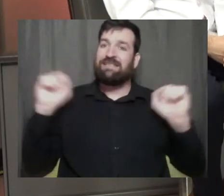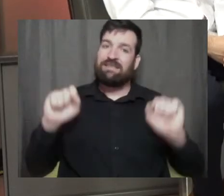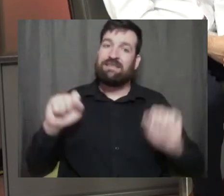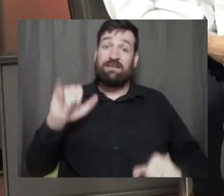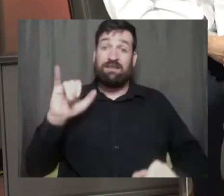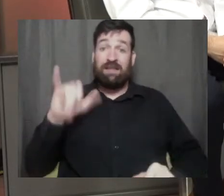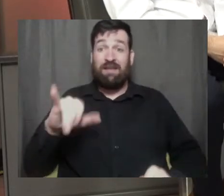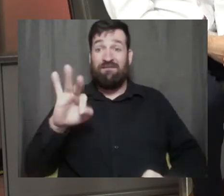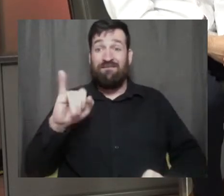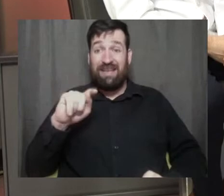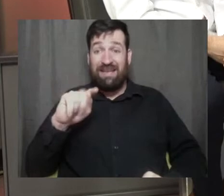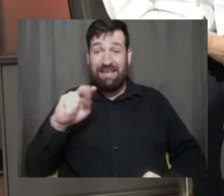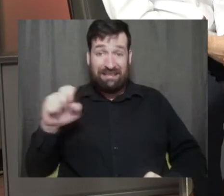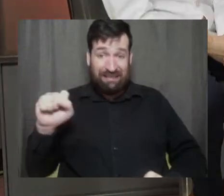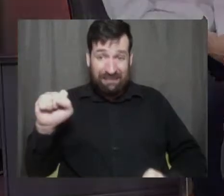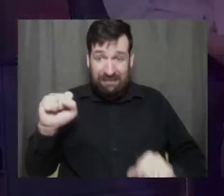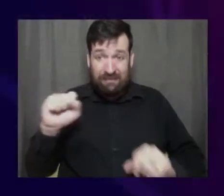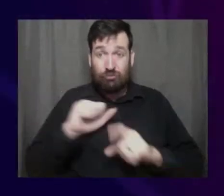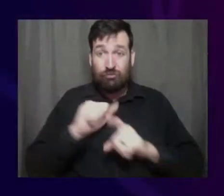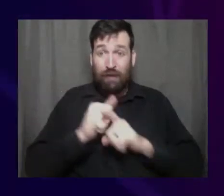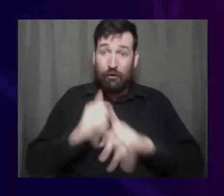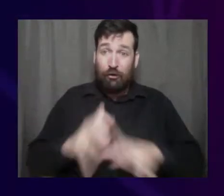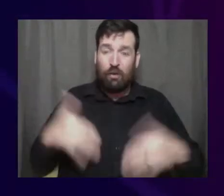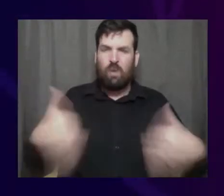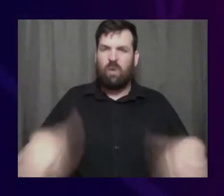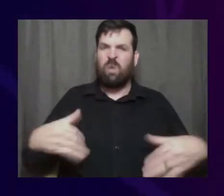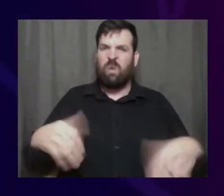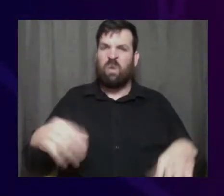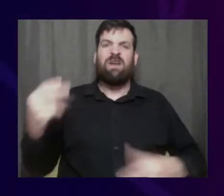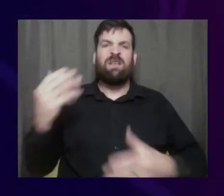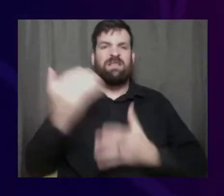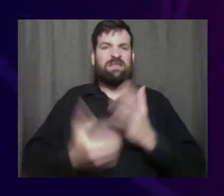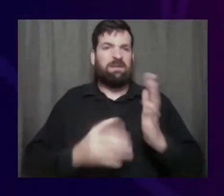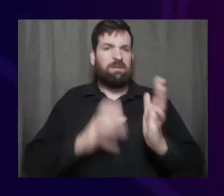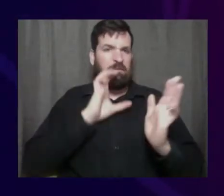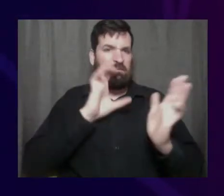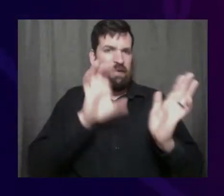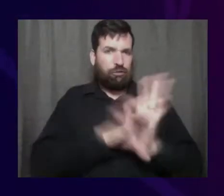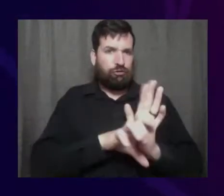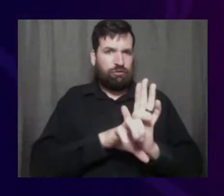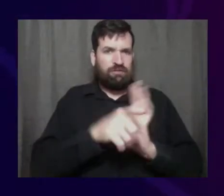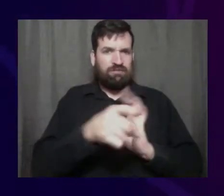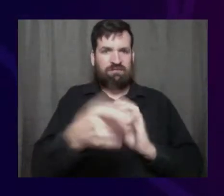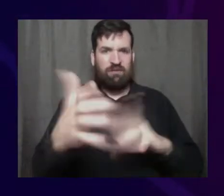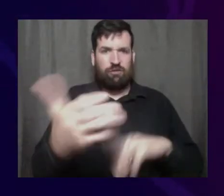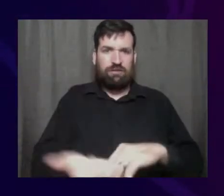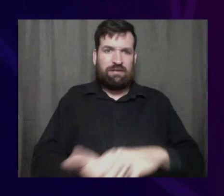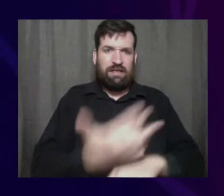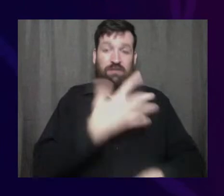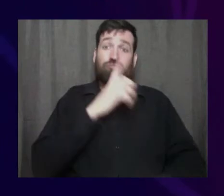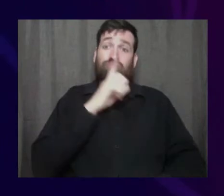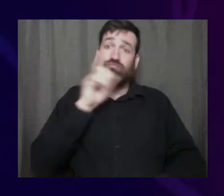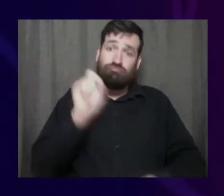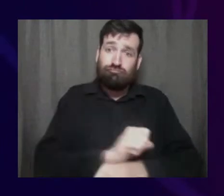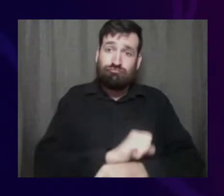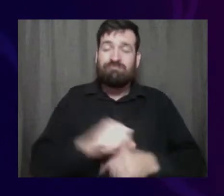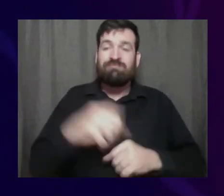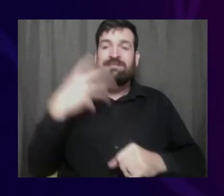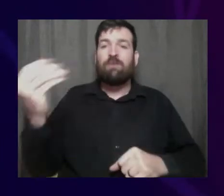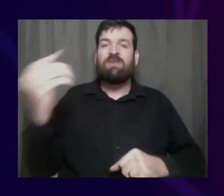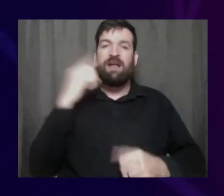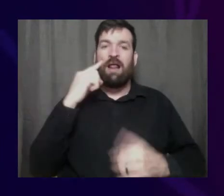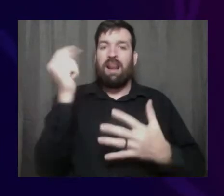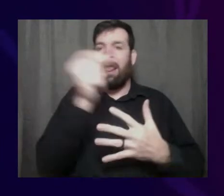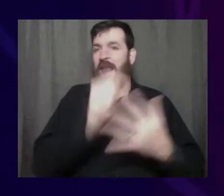his wrist gets a workout. Take a look at some of the pictures that Dr. Sheldon sent us. You are a true outdoorsman. Okay, I'm just going to run down a list. This is not an